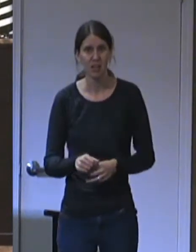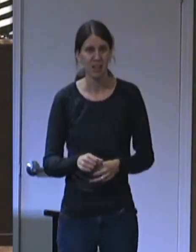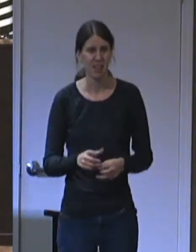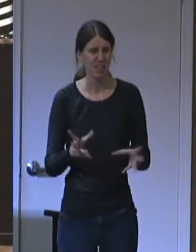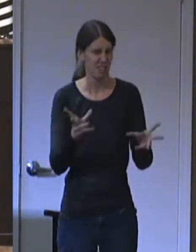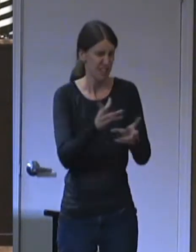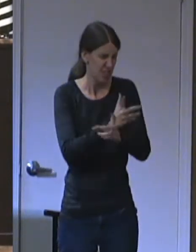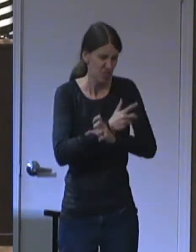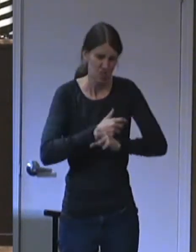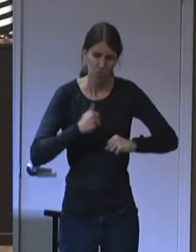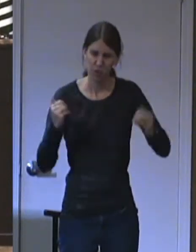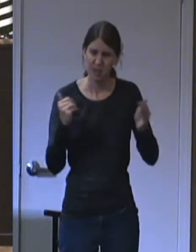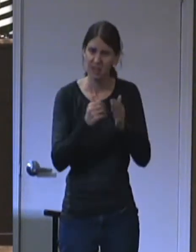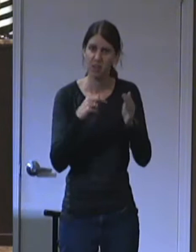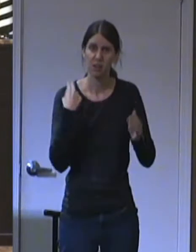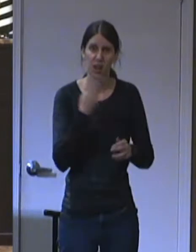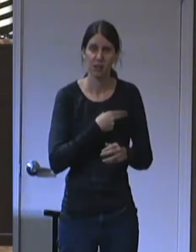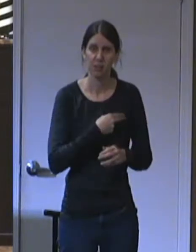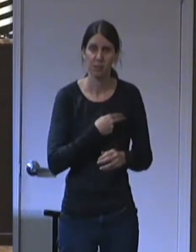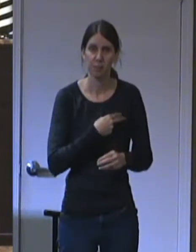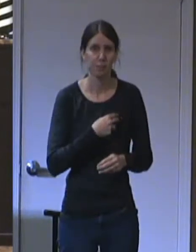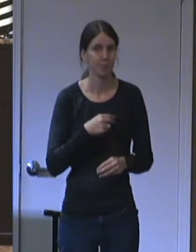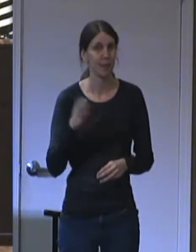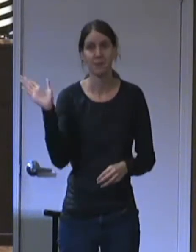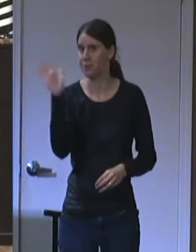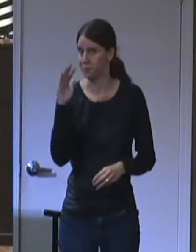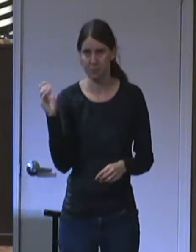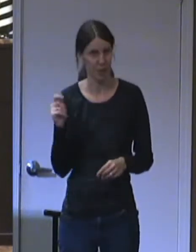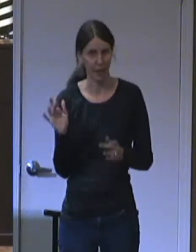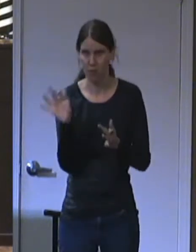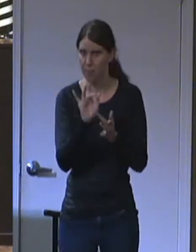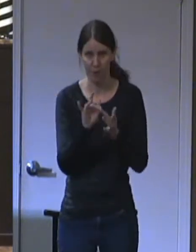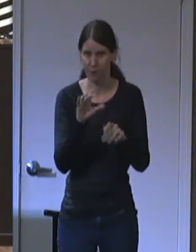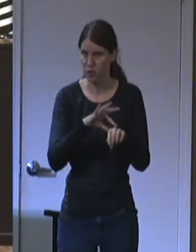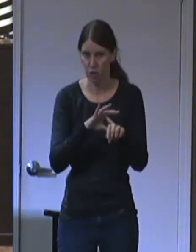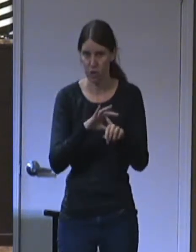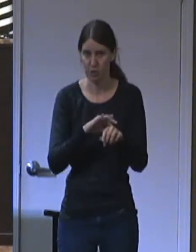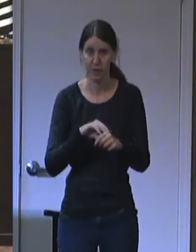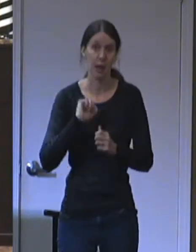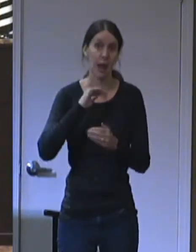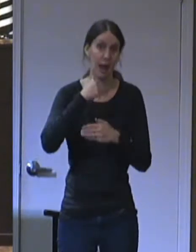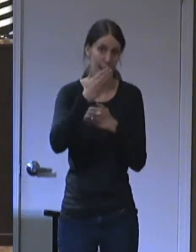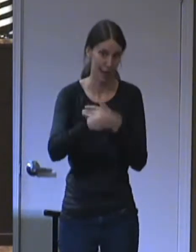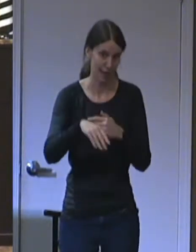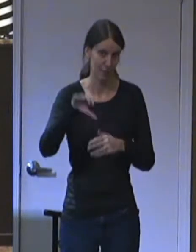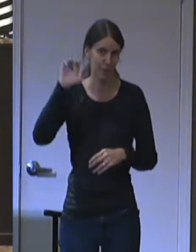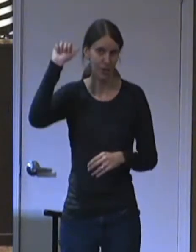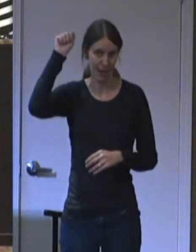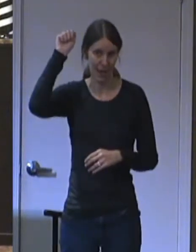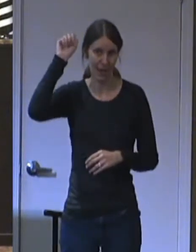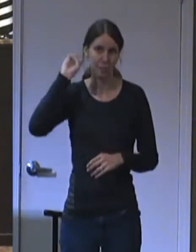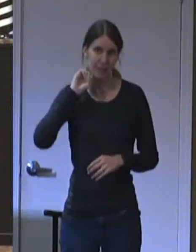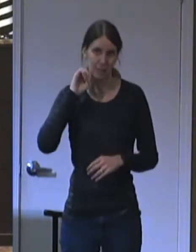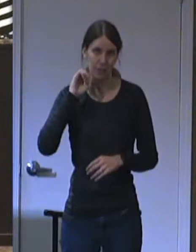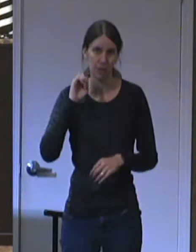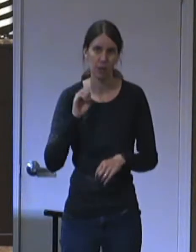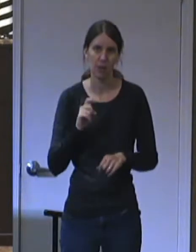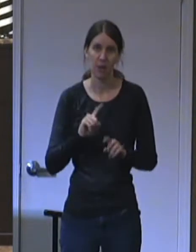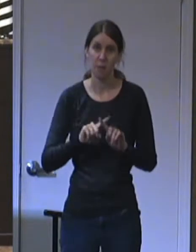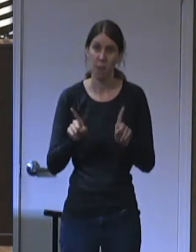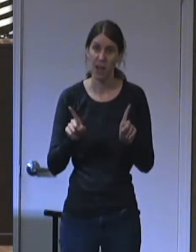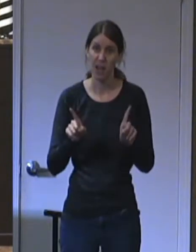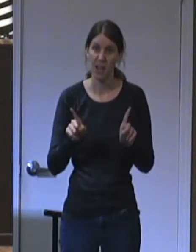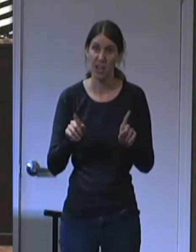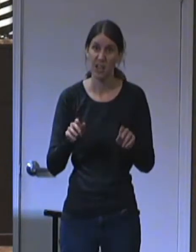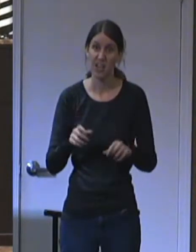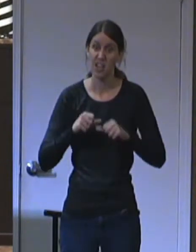deteriorating around us. Now, it's never been perfect since the Garden of Eden. We understand that. But everything is decaying,